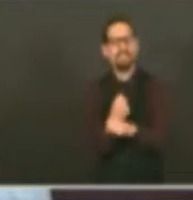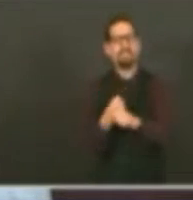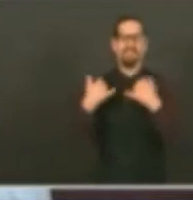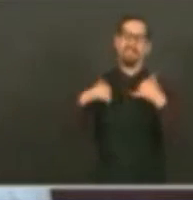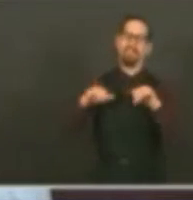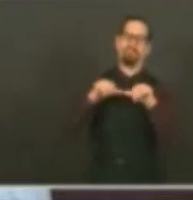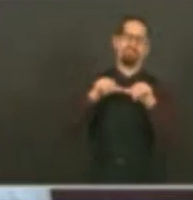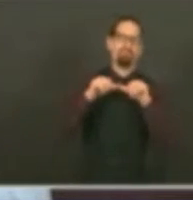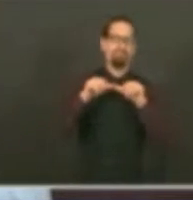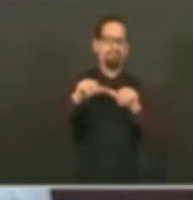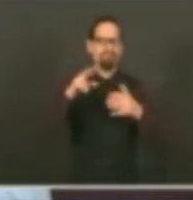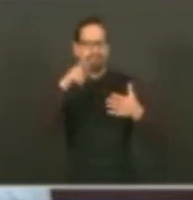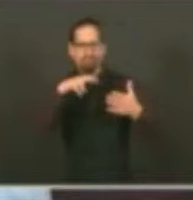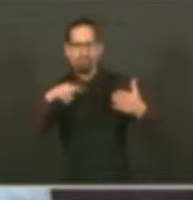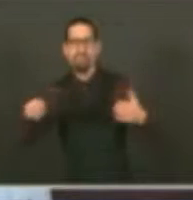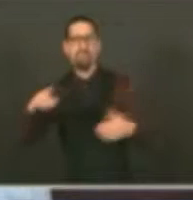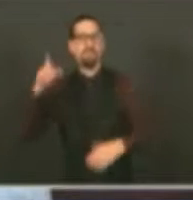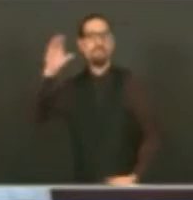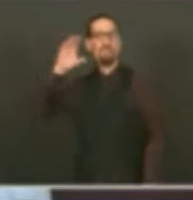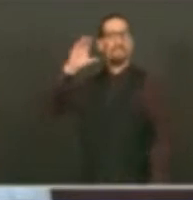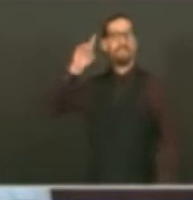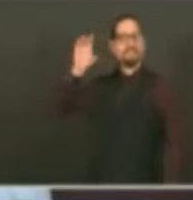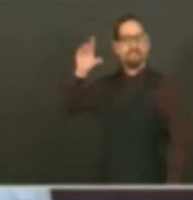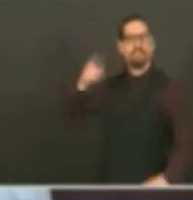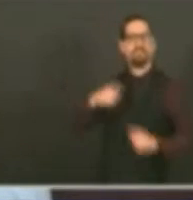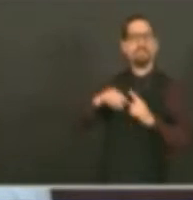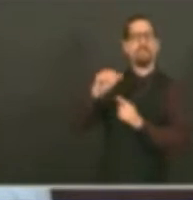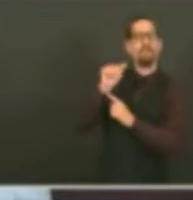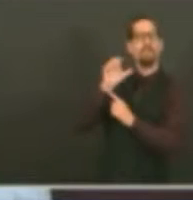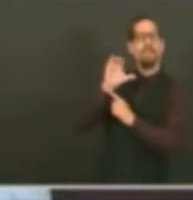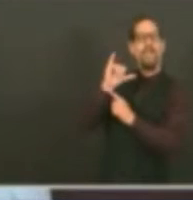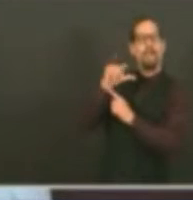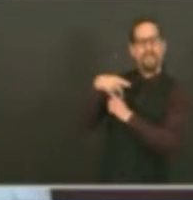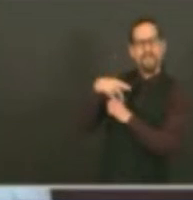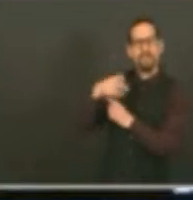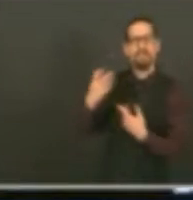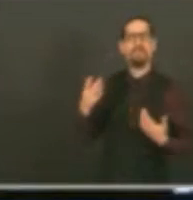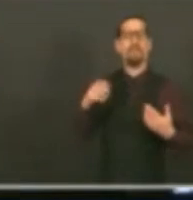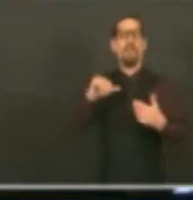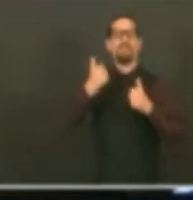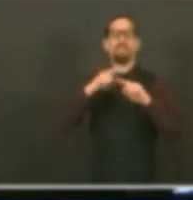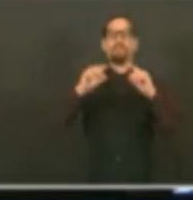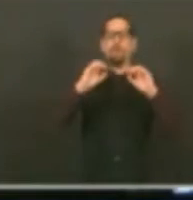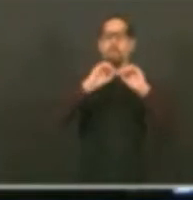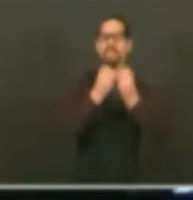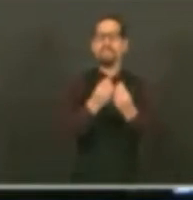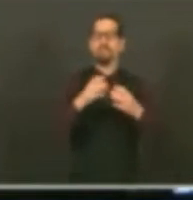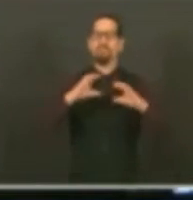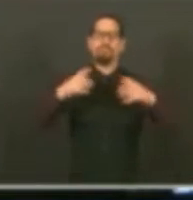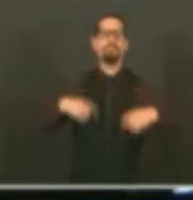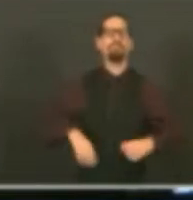reviewing all of this and issuing firm recommendations on who should and shouldn't be getting the vaccine. Chairman.